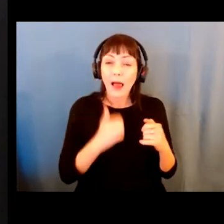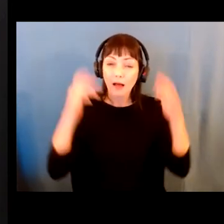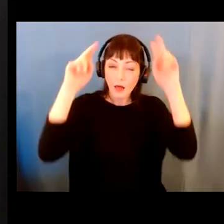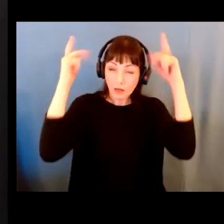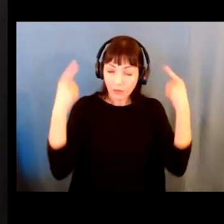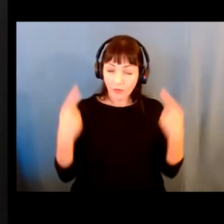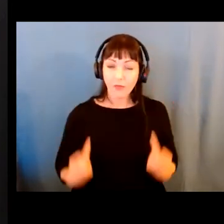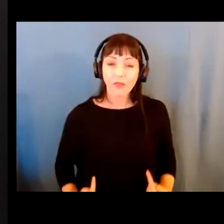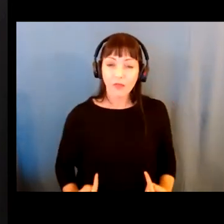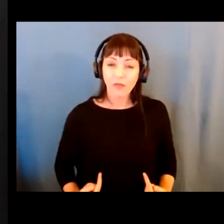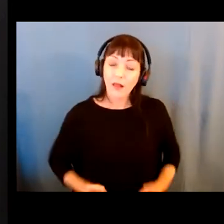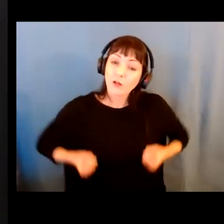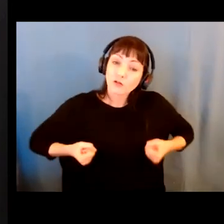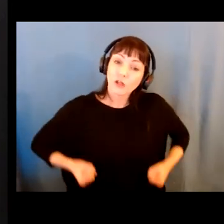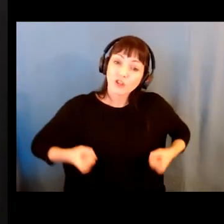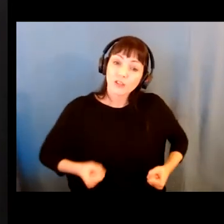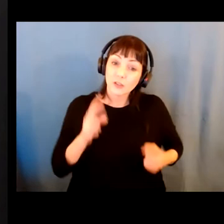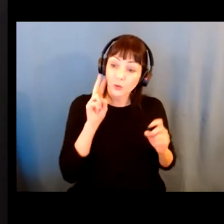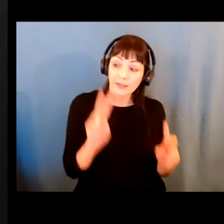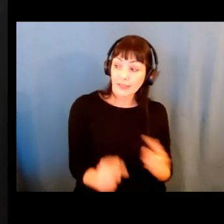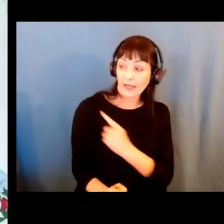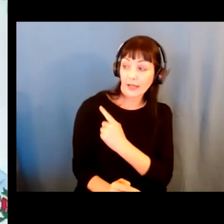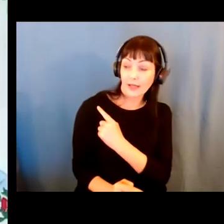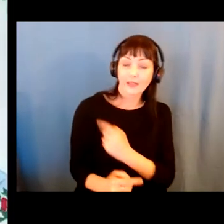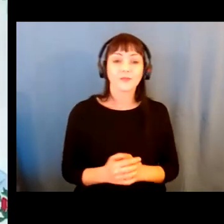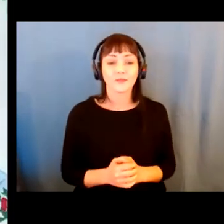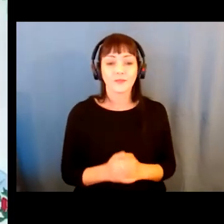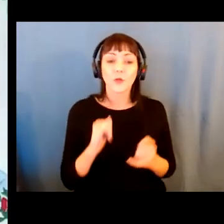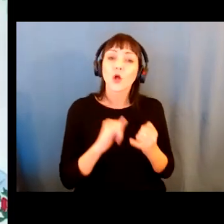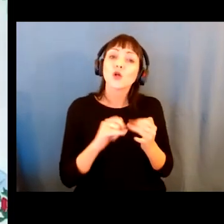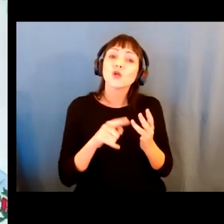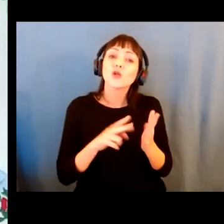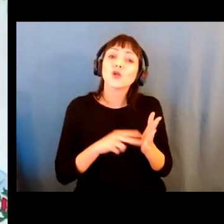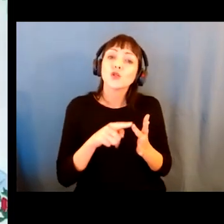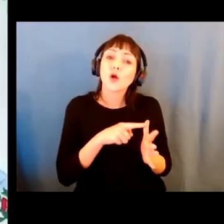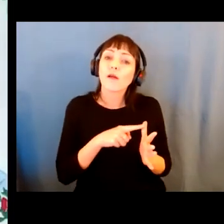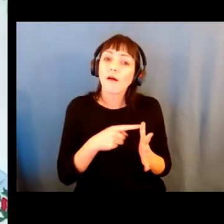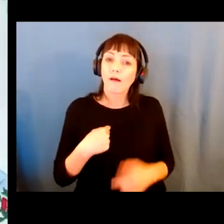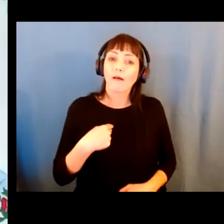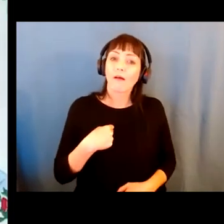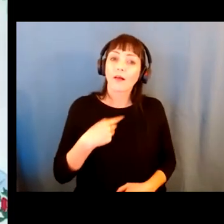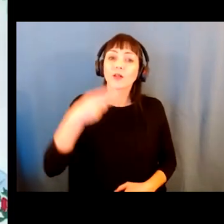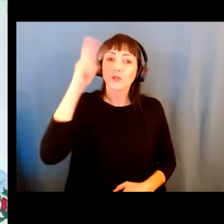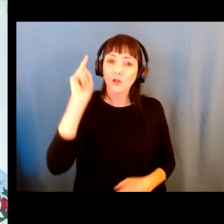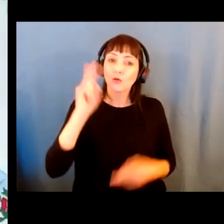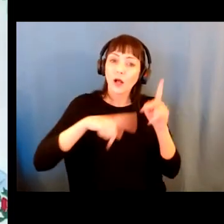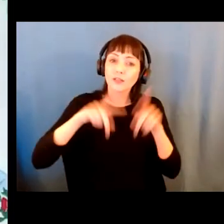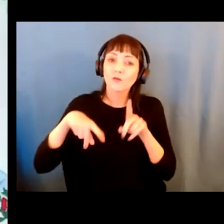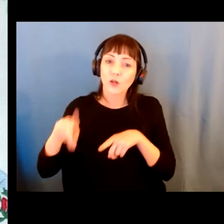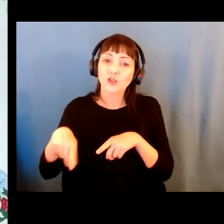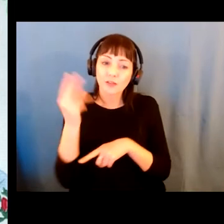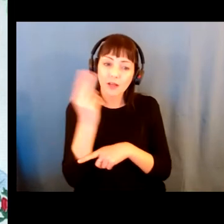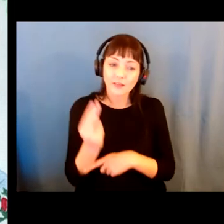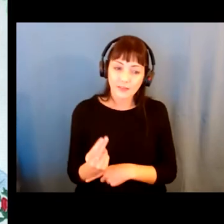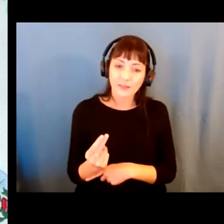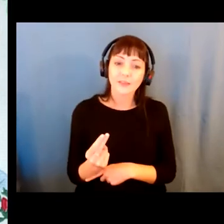curly hair, with crutches in the background. I'm Sonia Bue, and I'm a neurodivergent artist and